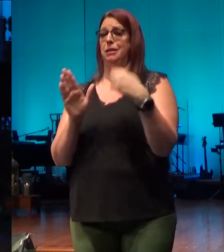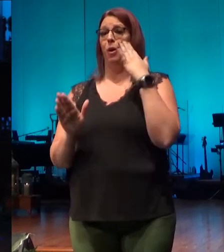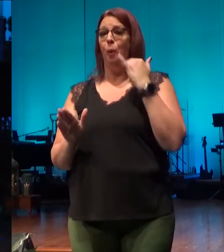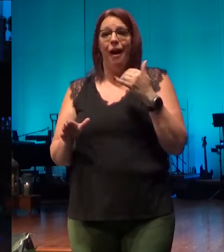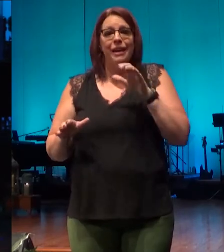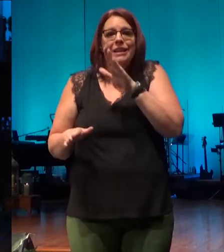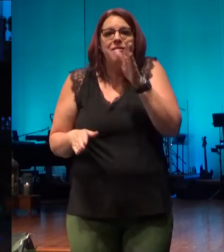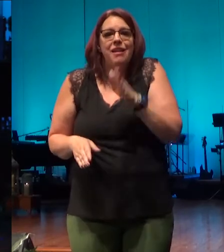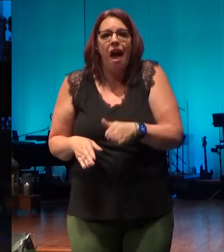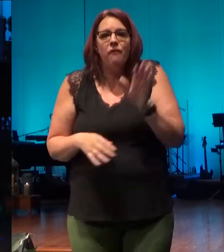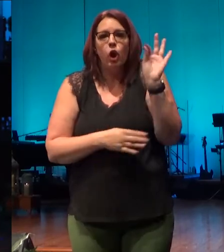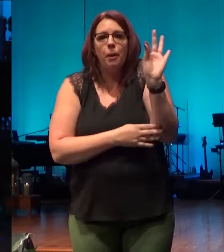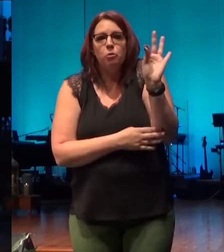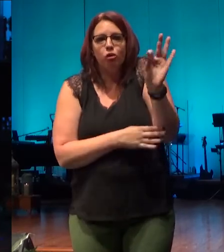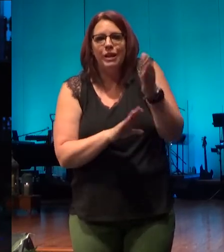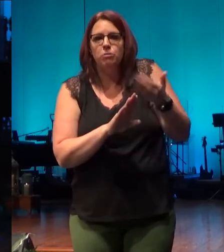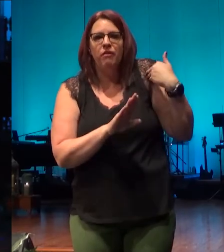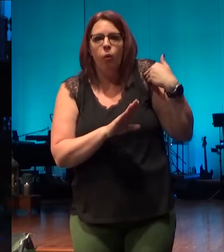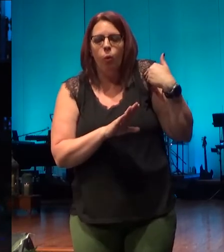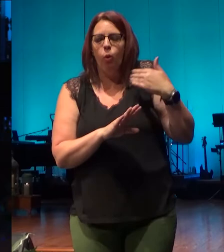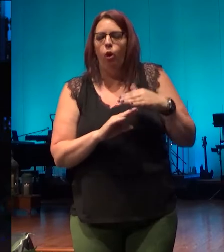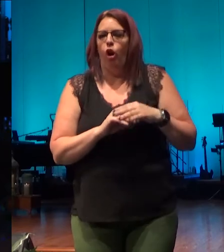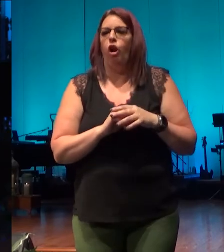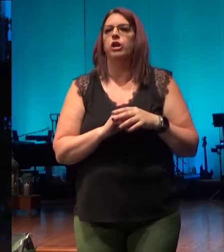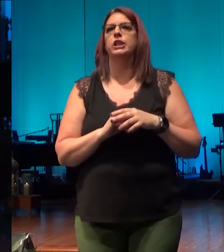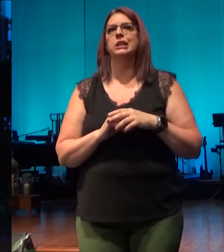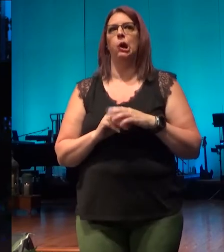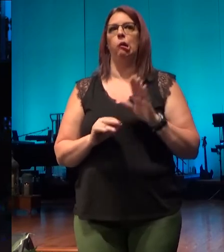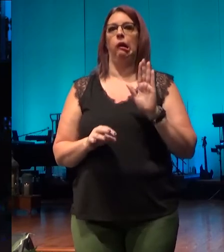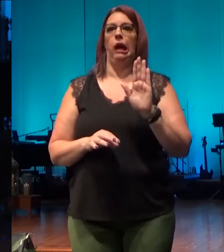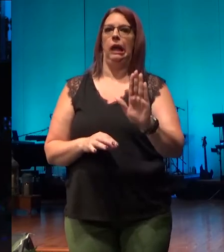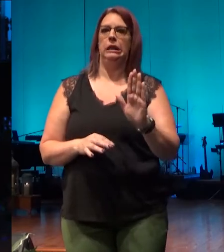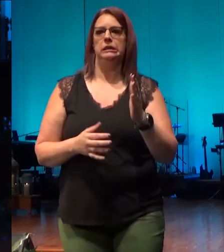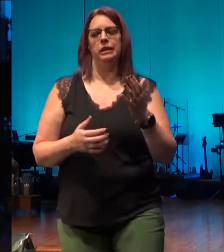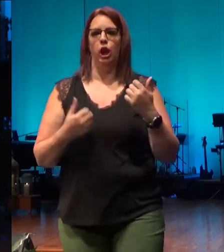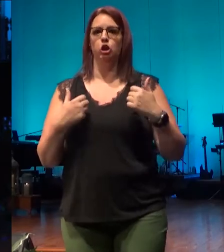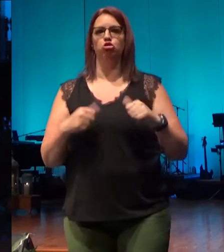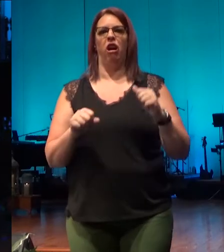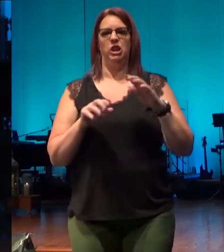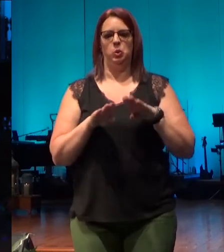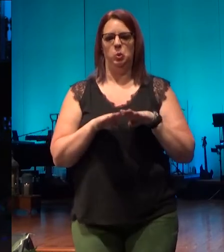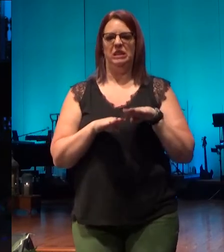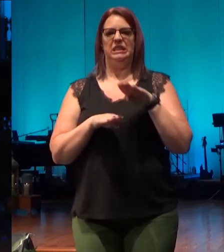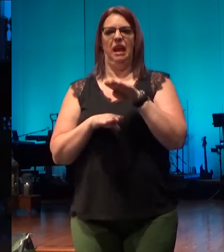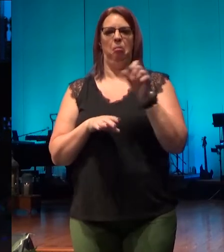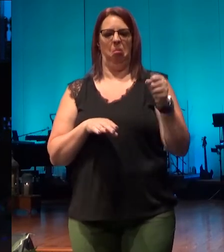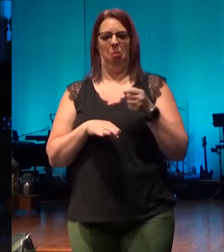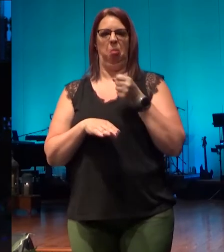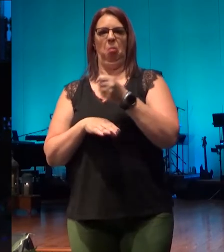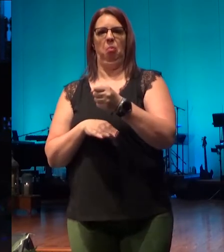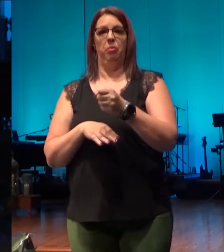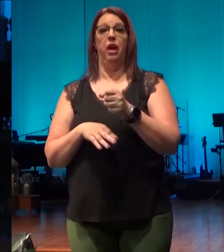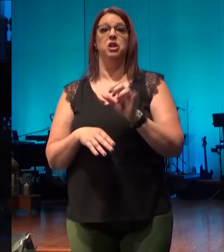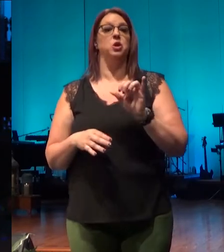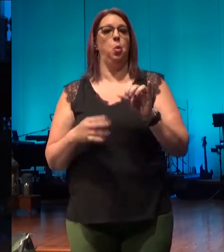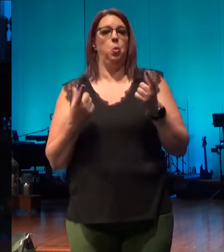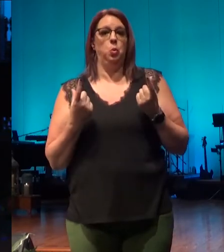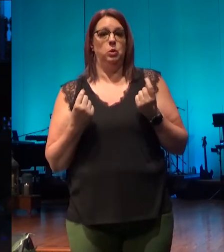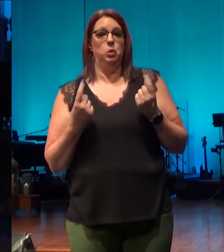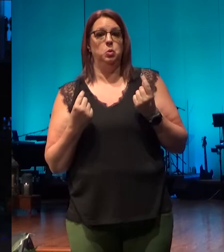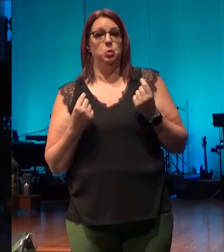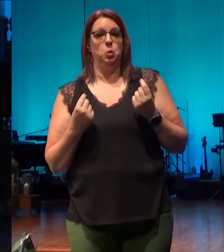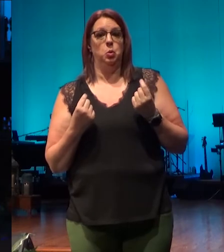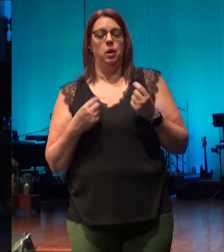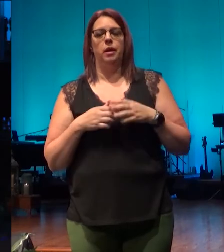before, at his feeble attempts to fill the pastor's shoes. So here's how Joe's uncle handled it. He